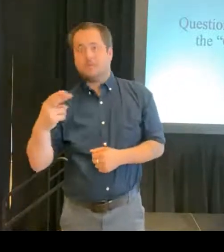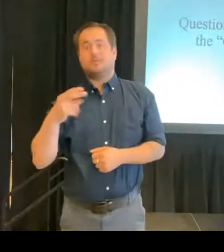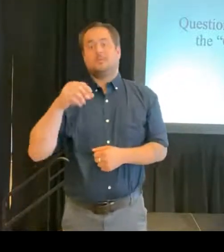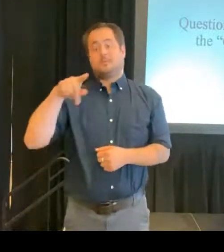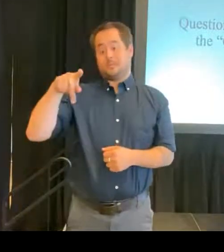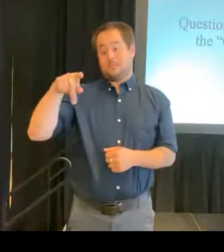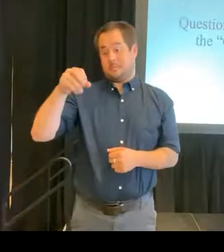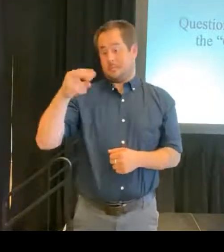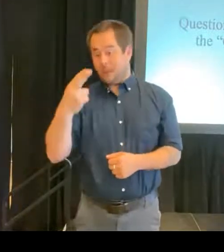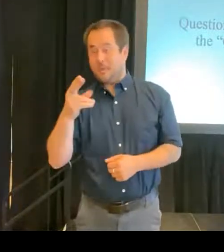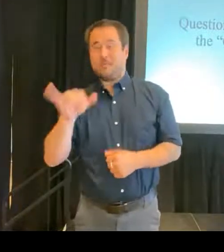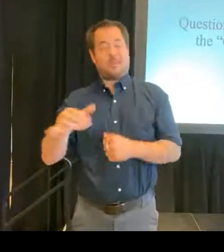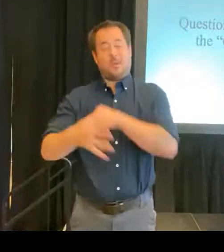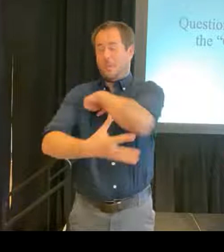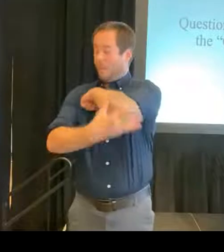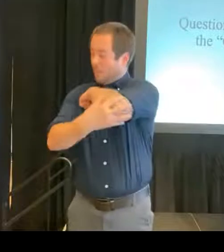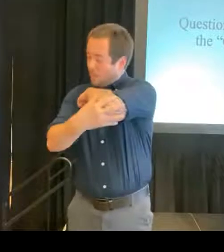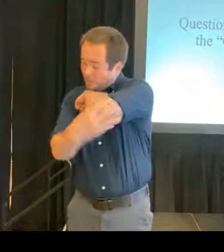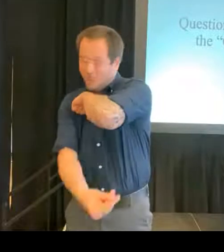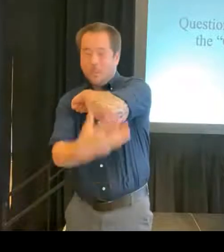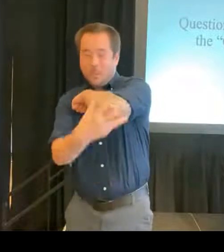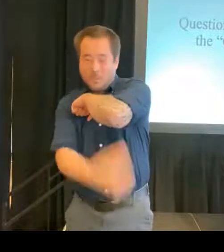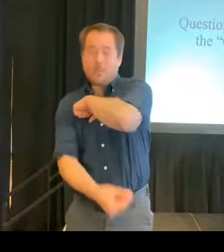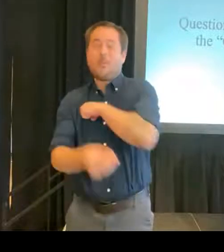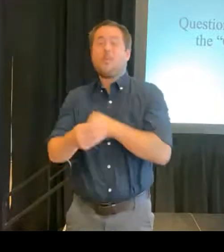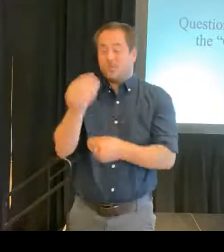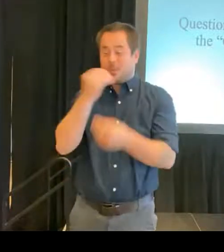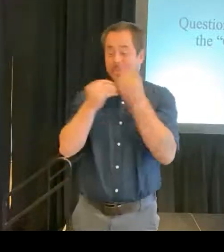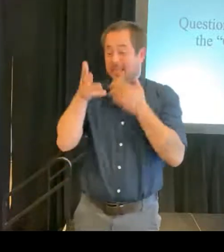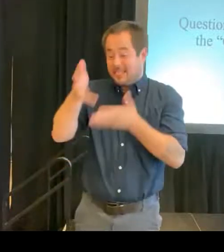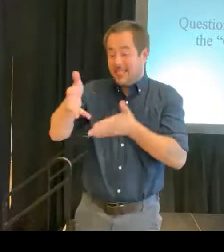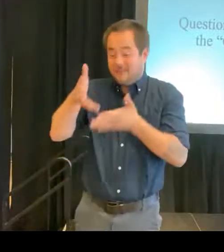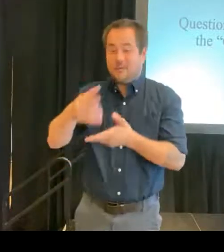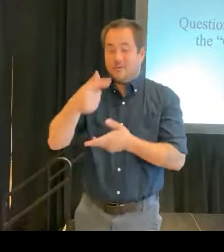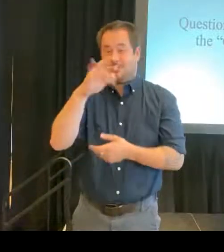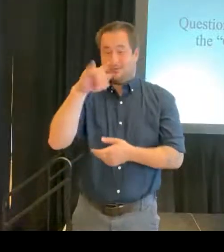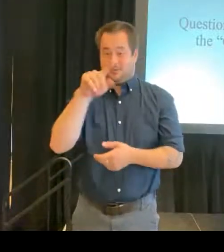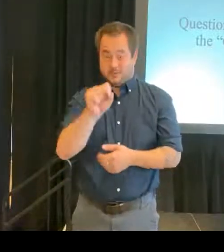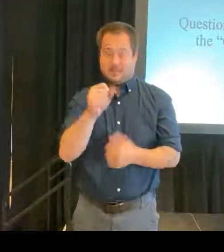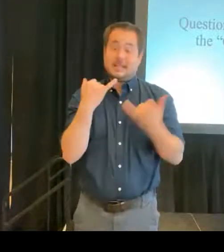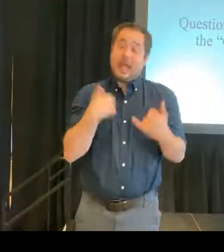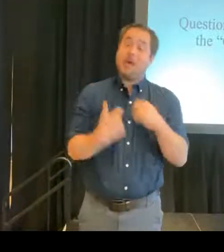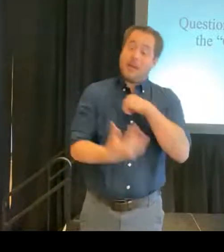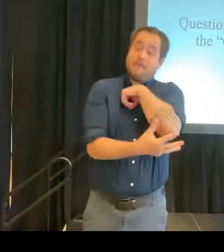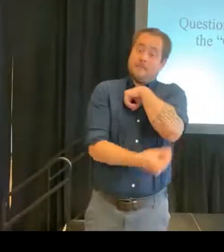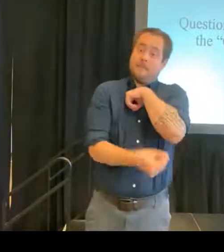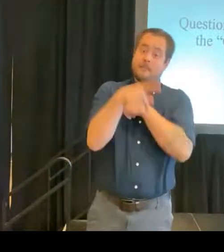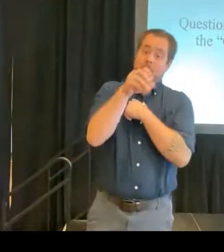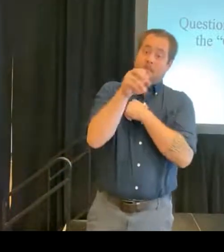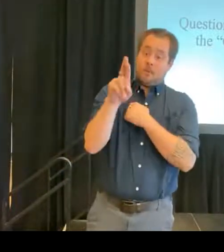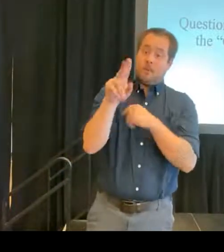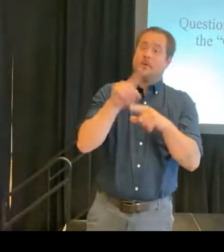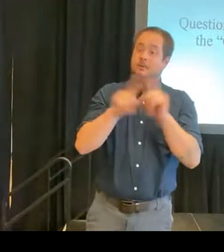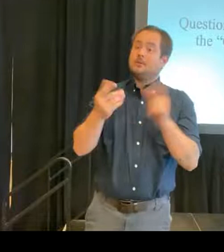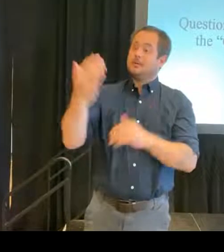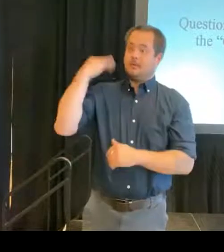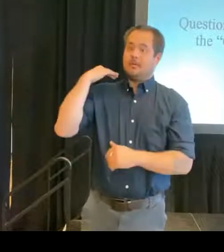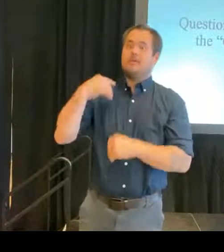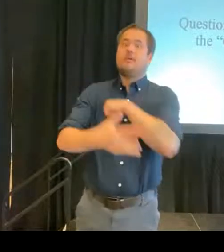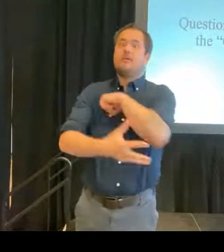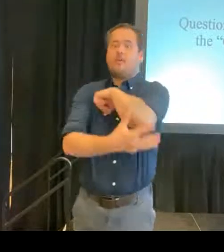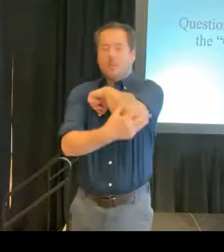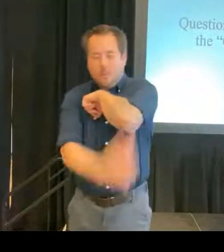poor. That's poor. Not poor. I'm poor now. But anyway,